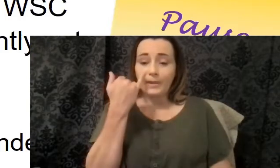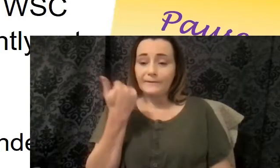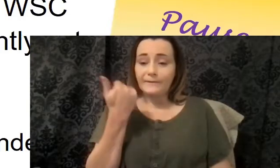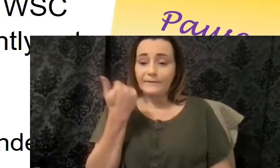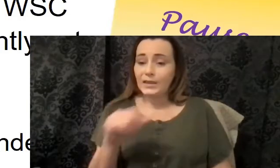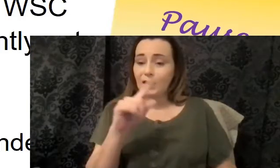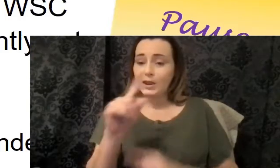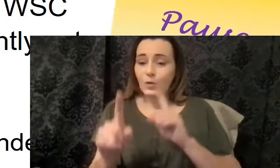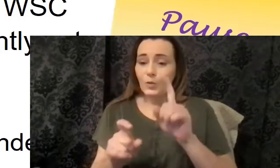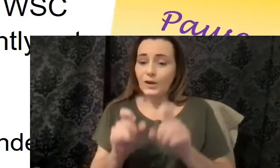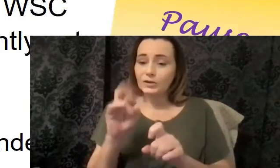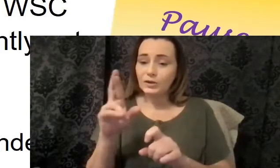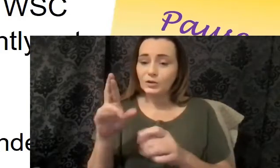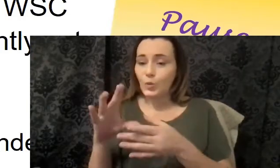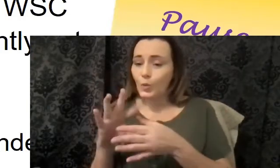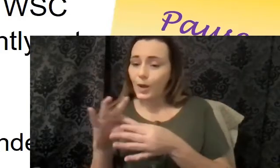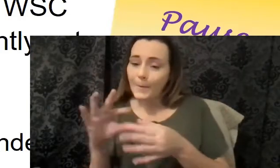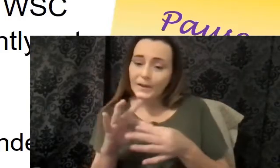or comments?